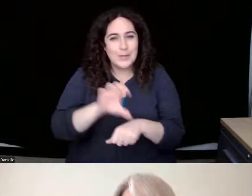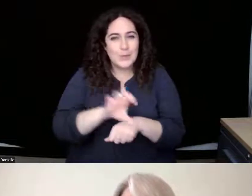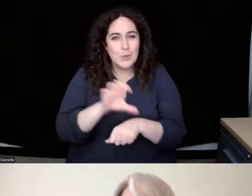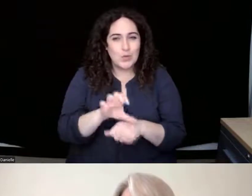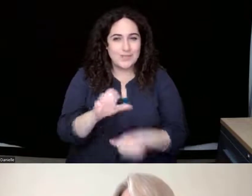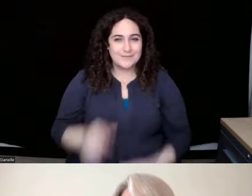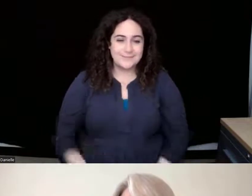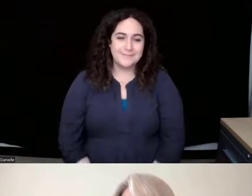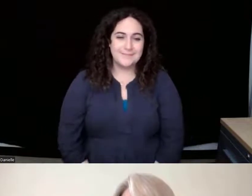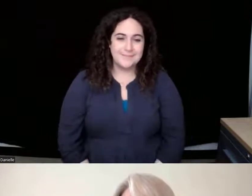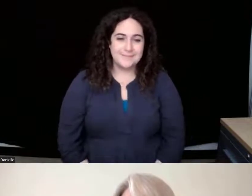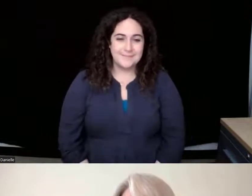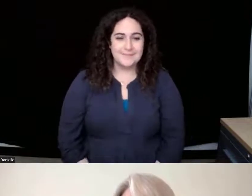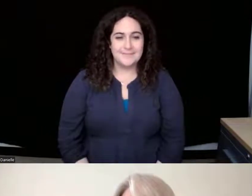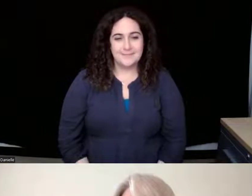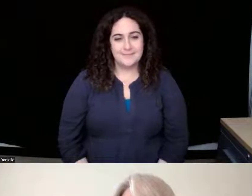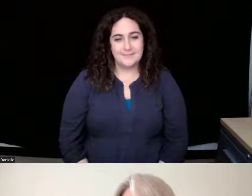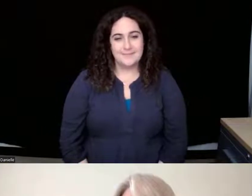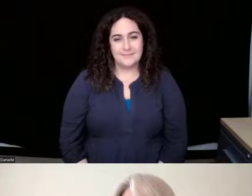accessibility.